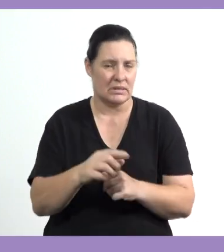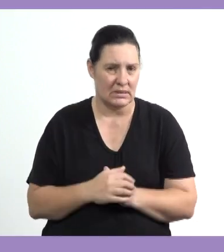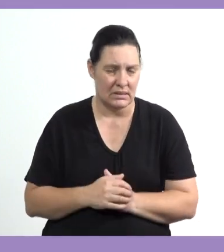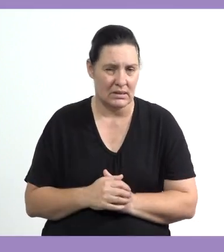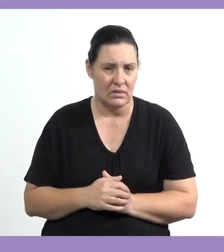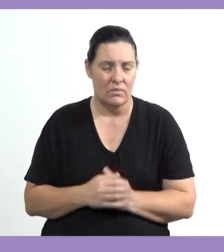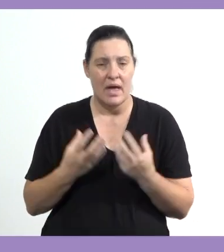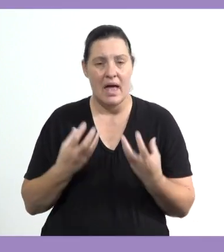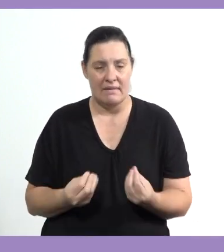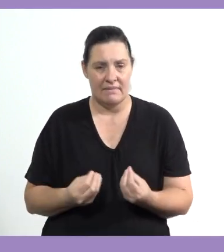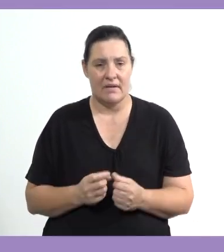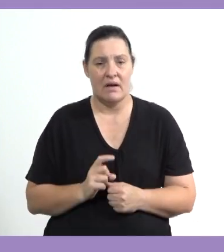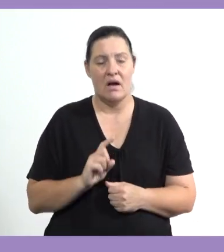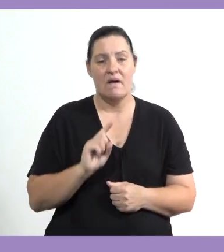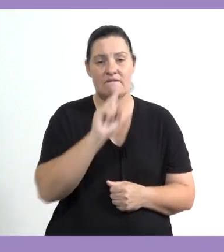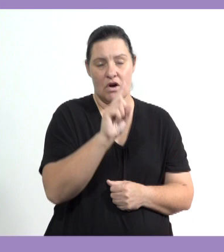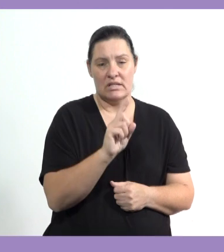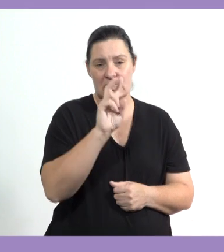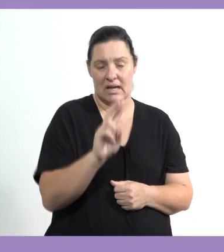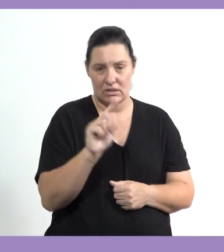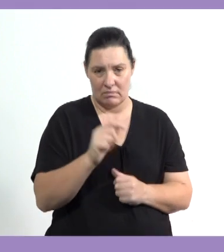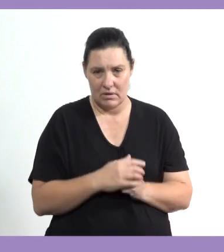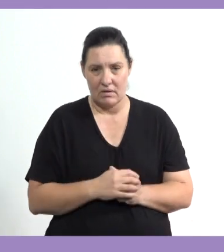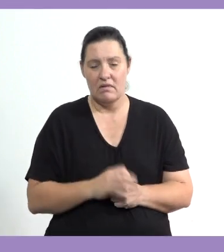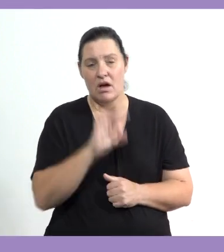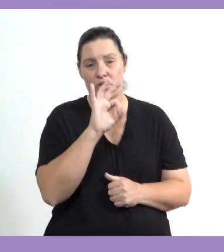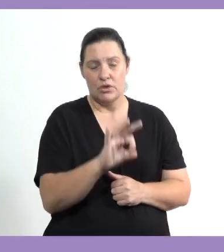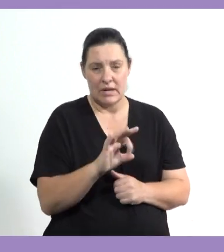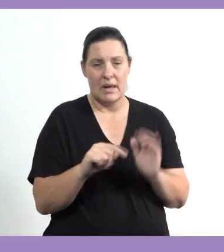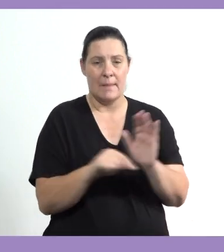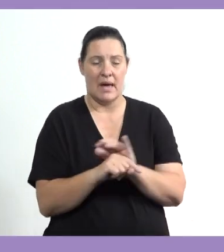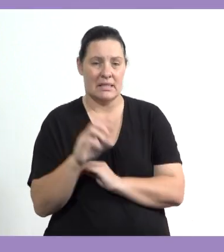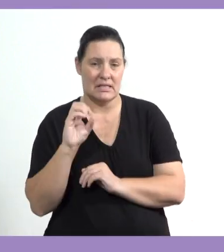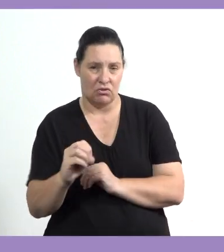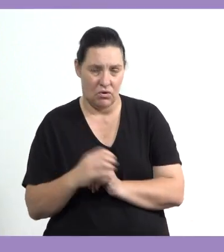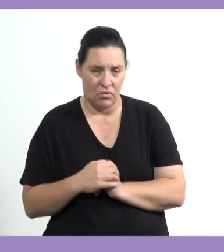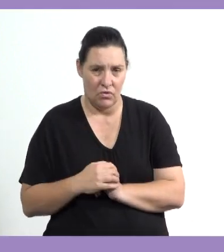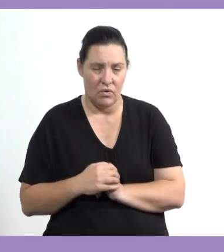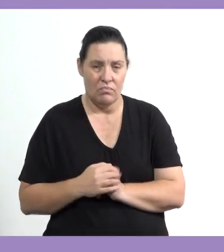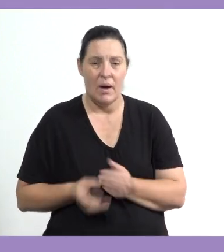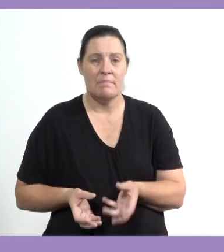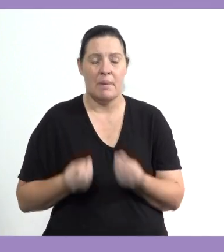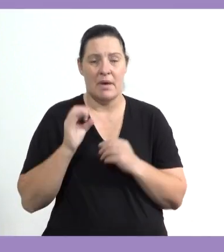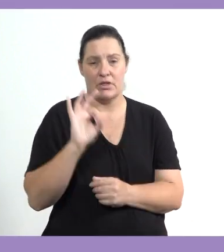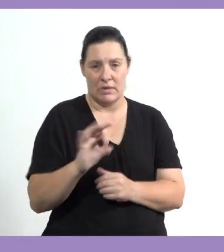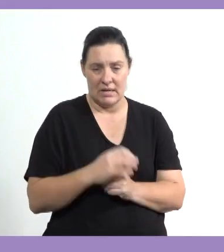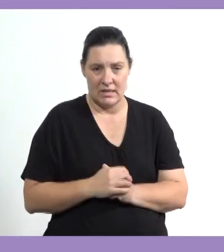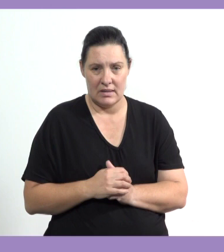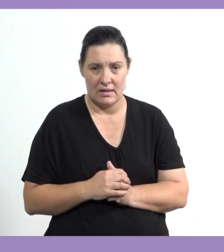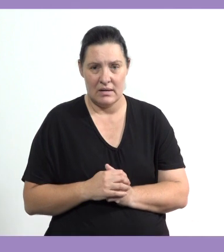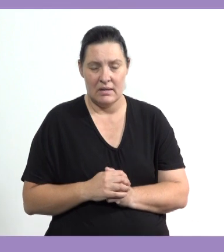here? So we have here the first term and the second term. So we are going to say 3 minus 0, and that gives us a